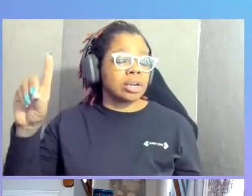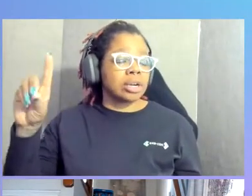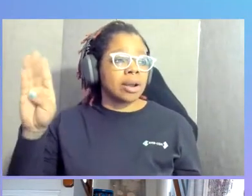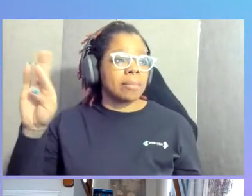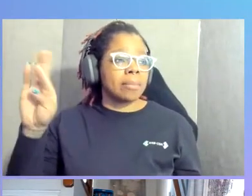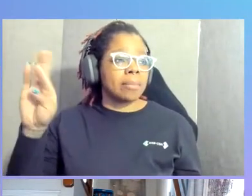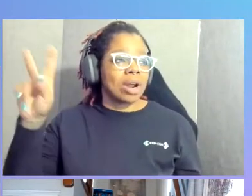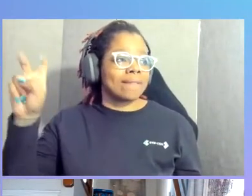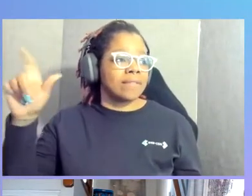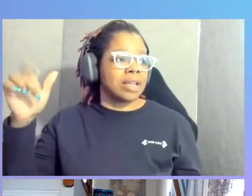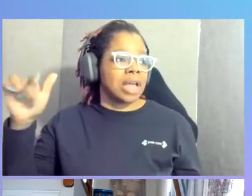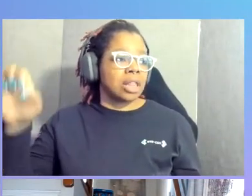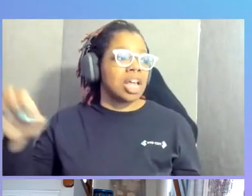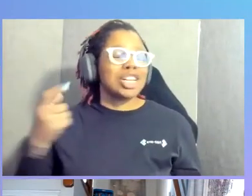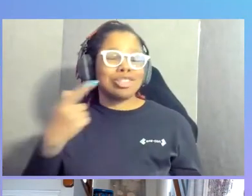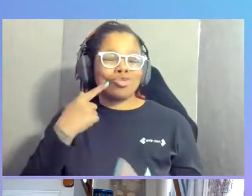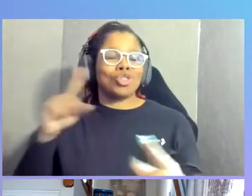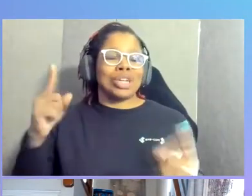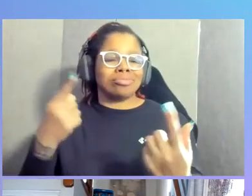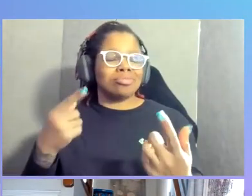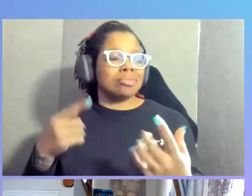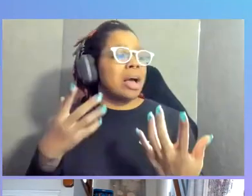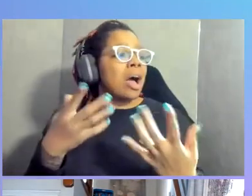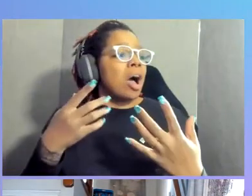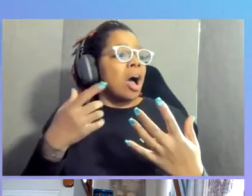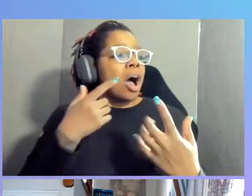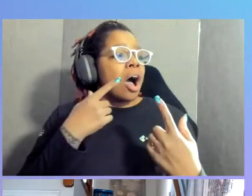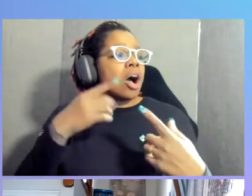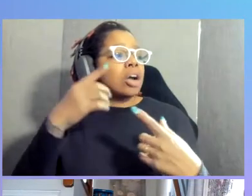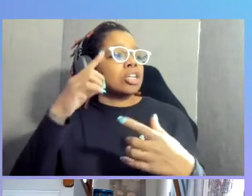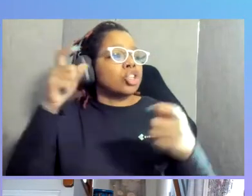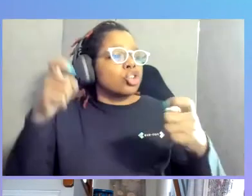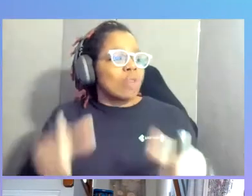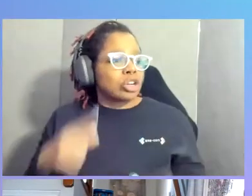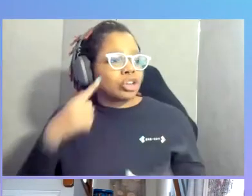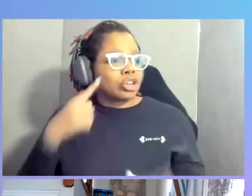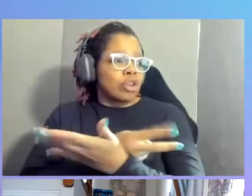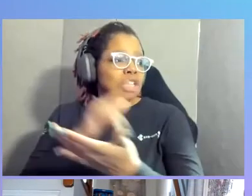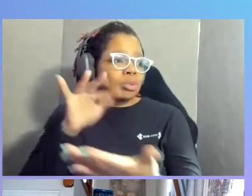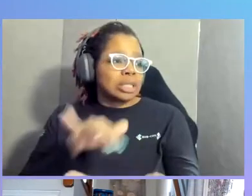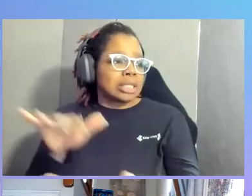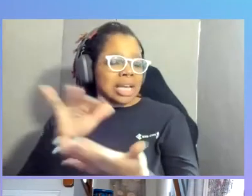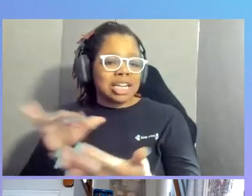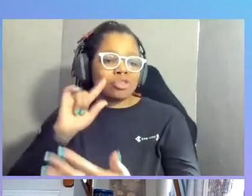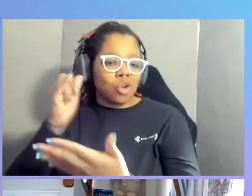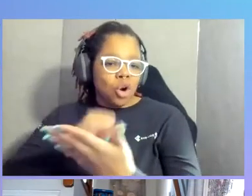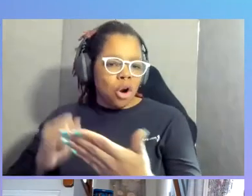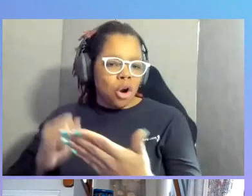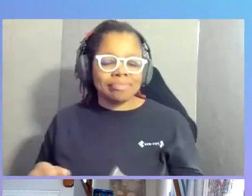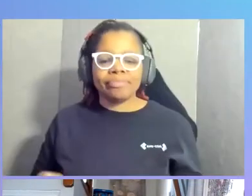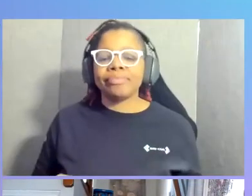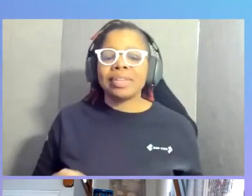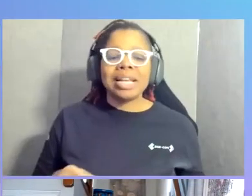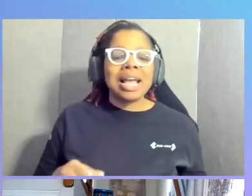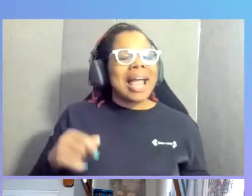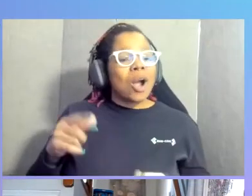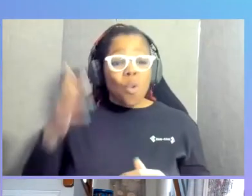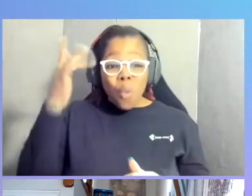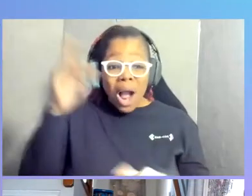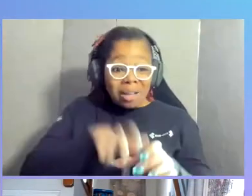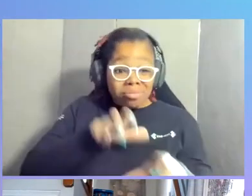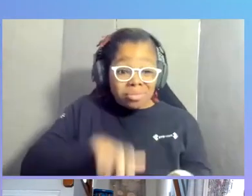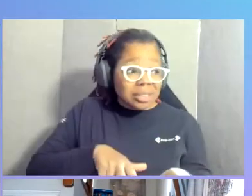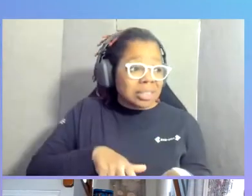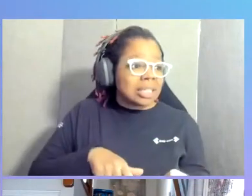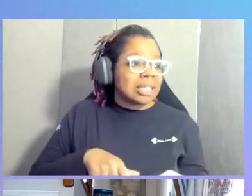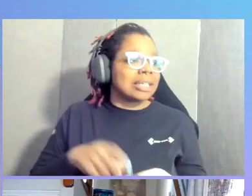graduate studies in graphic design at the Yale School of Art. Well, why does this make him so upset? Well, it's not an aesthetic choice. It's